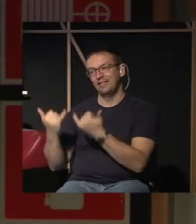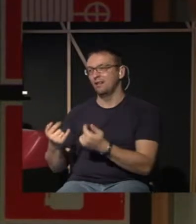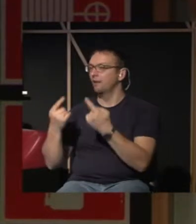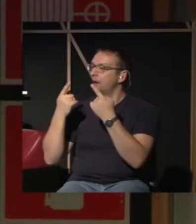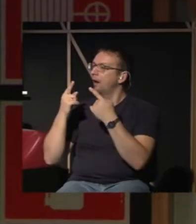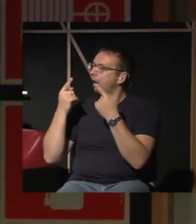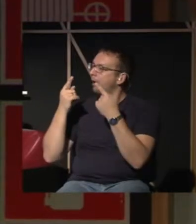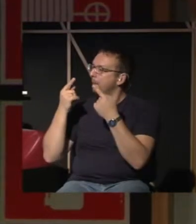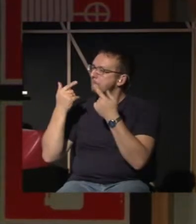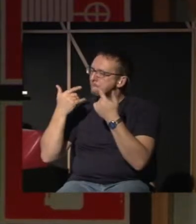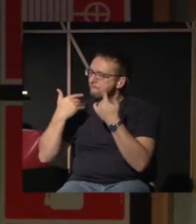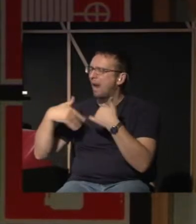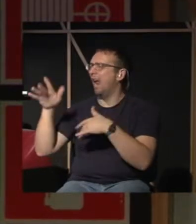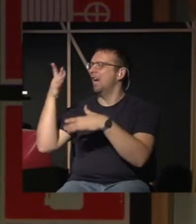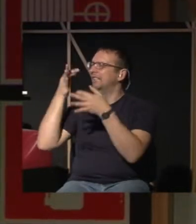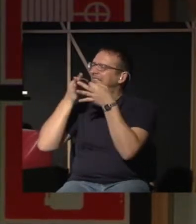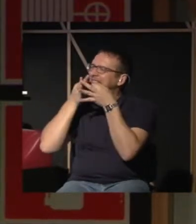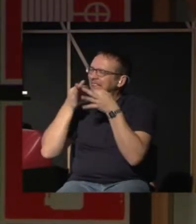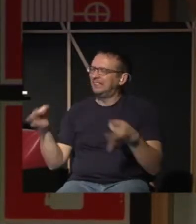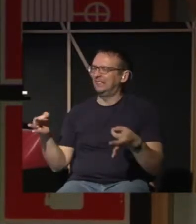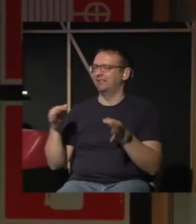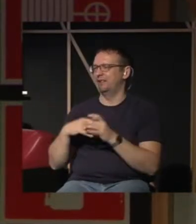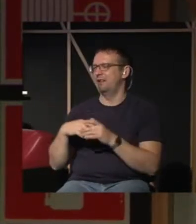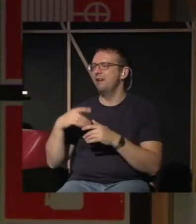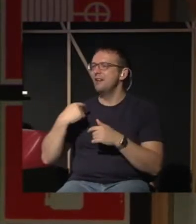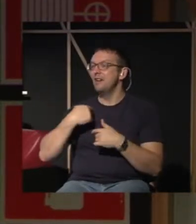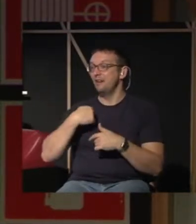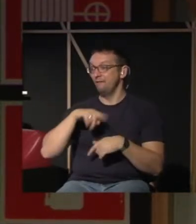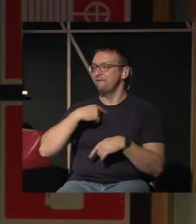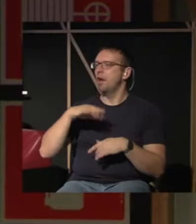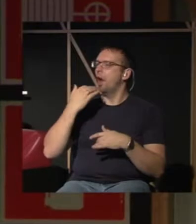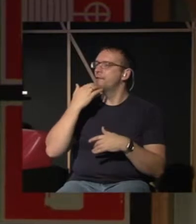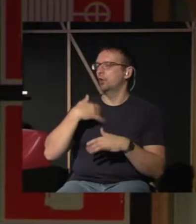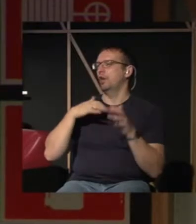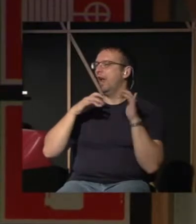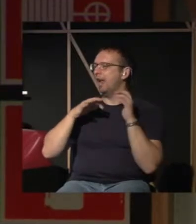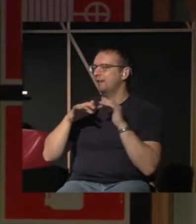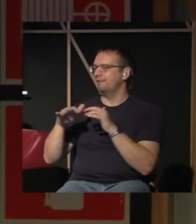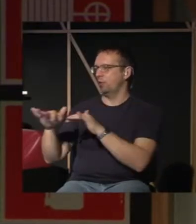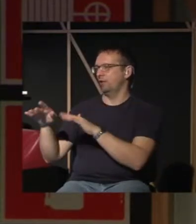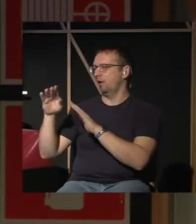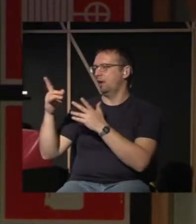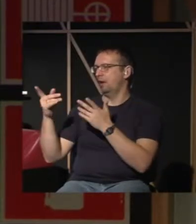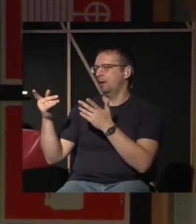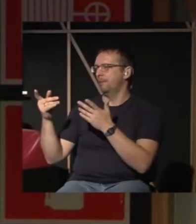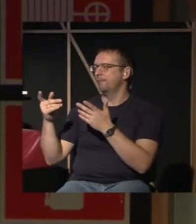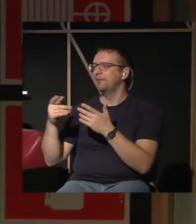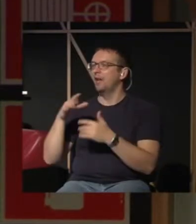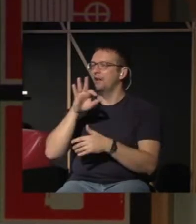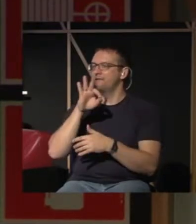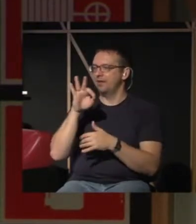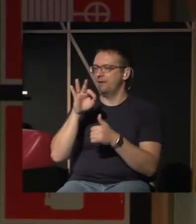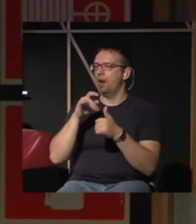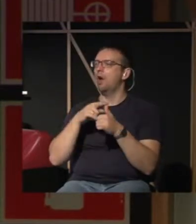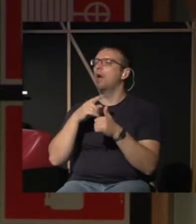over it. So as FIFA Sustainability and Diversity are leading this within the organization,